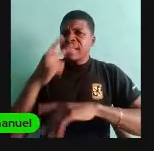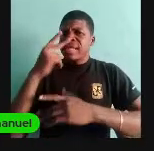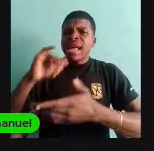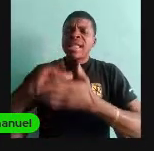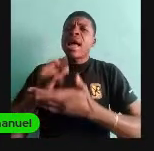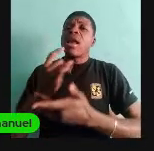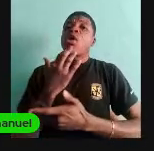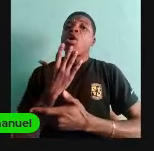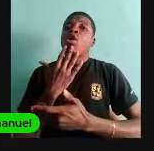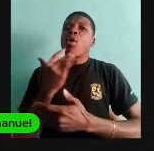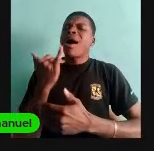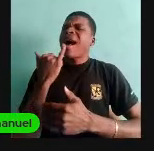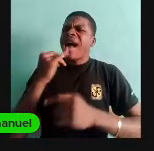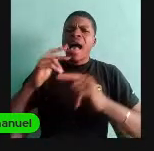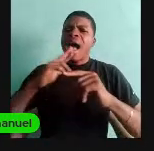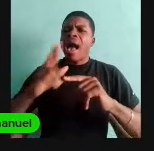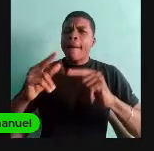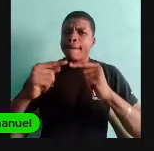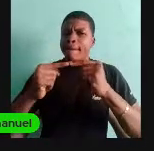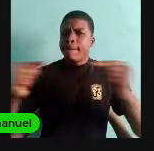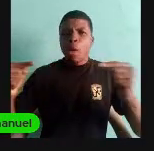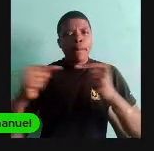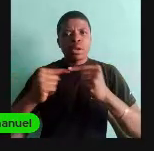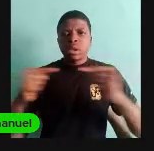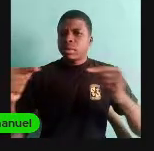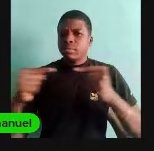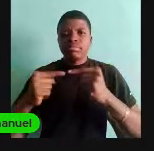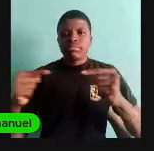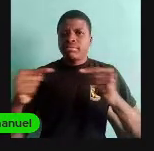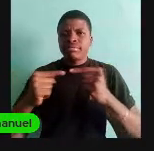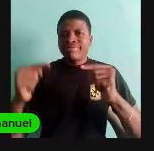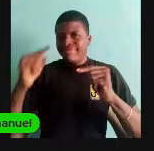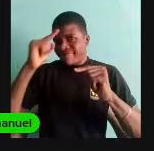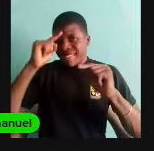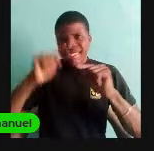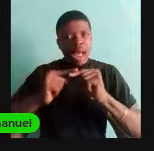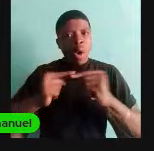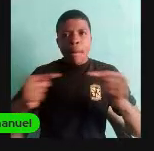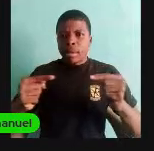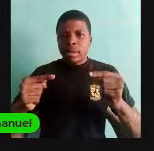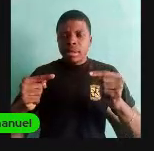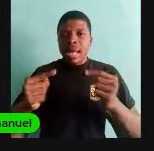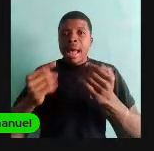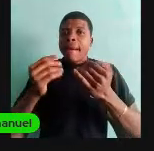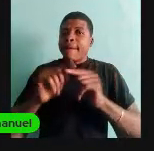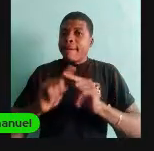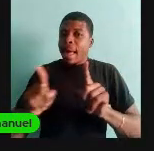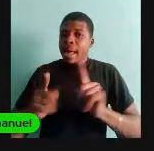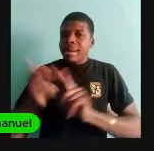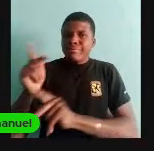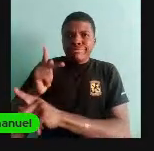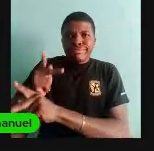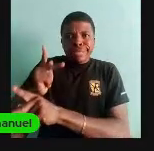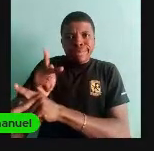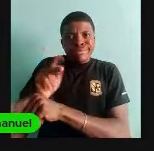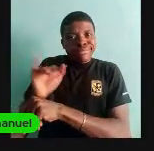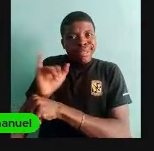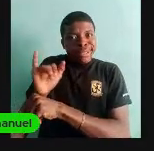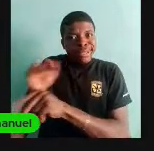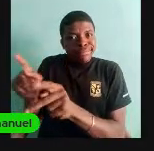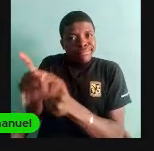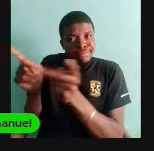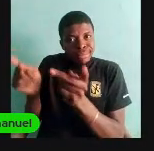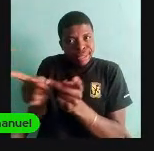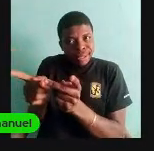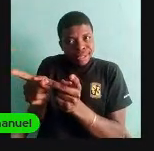opposite. They are opposite each other, but they are not kept in the same place. And that is what brings out the beauty